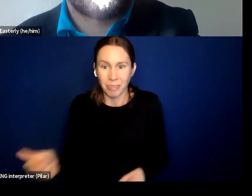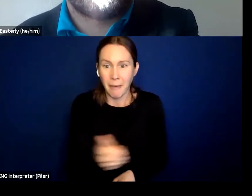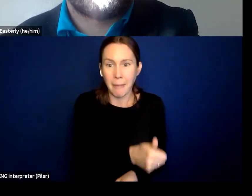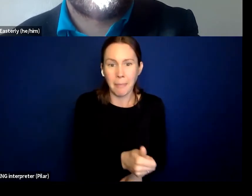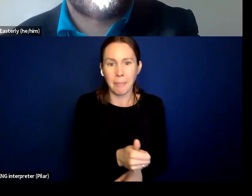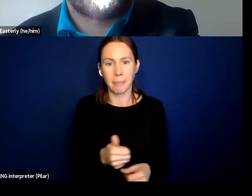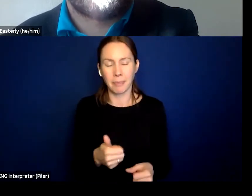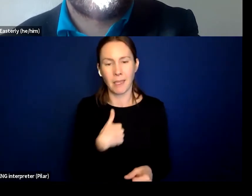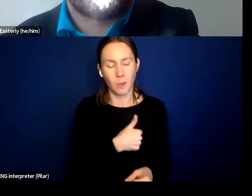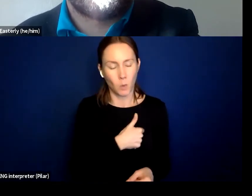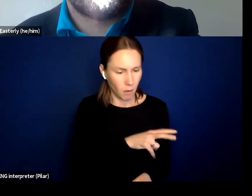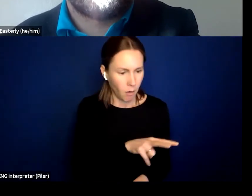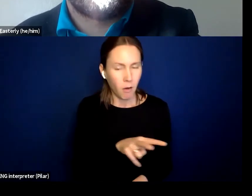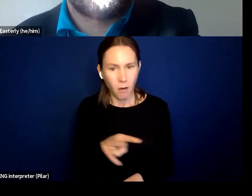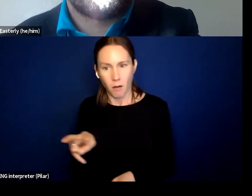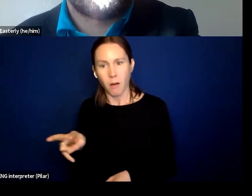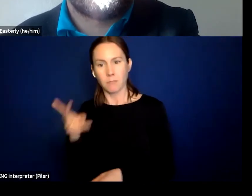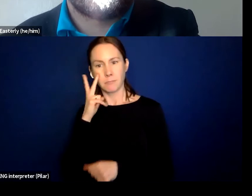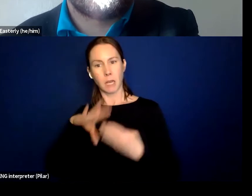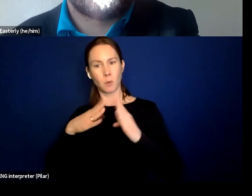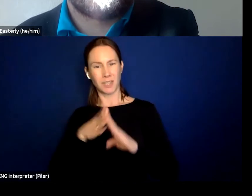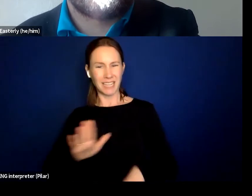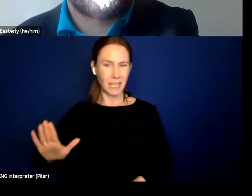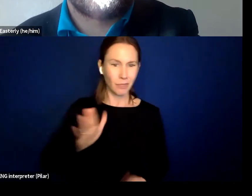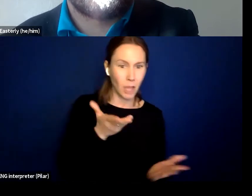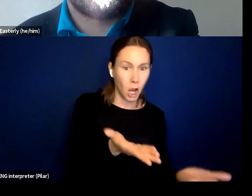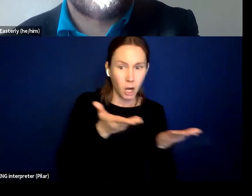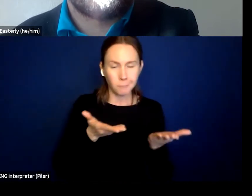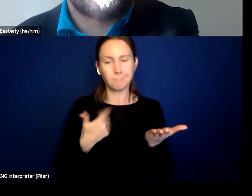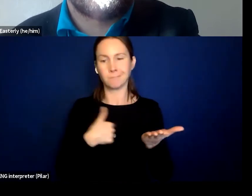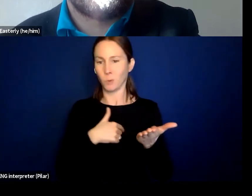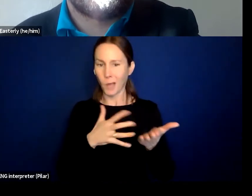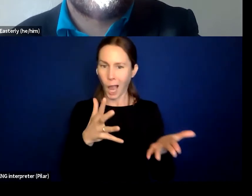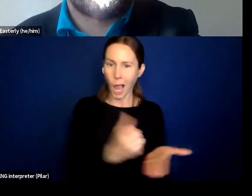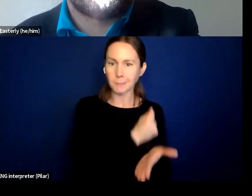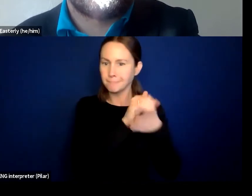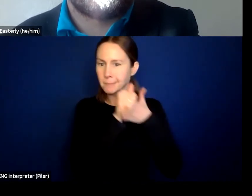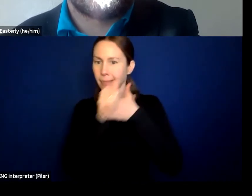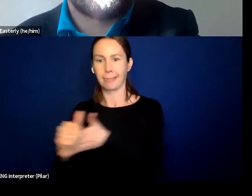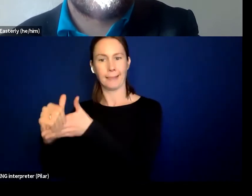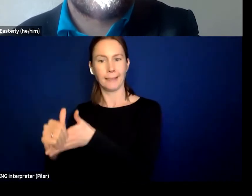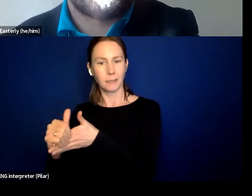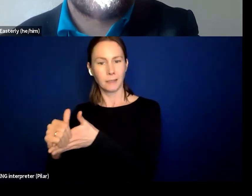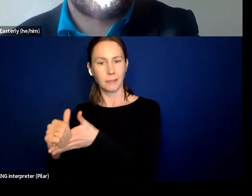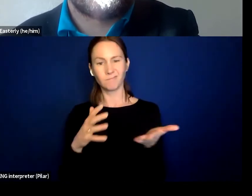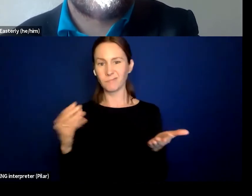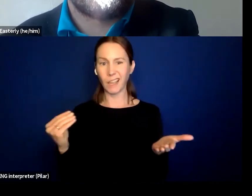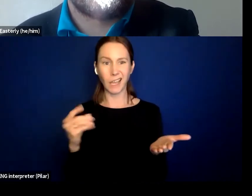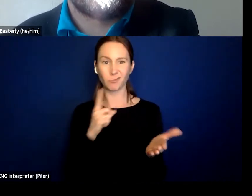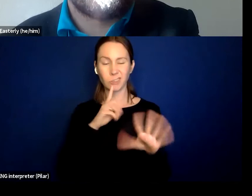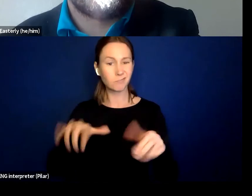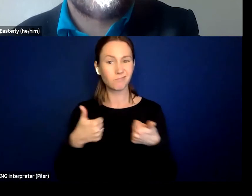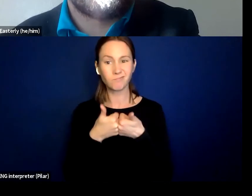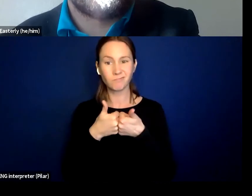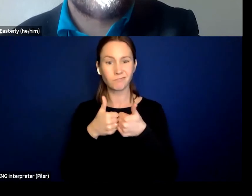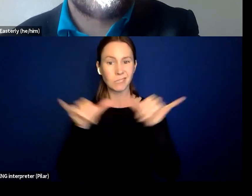from members of our community, and to push the bounds, to like introduce new